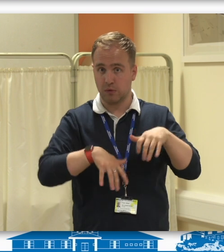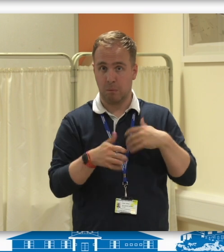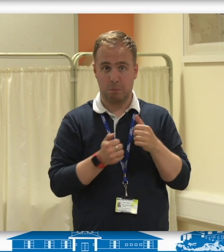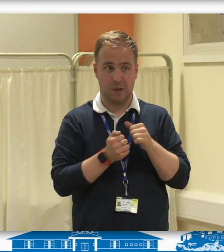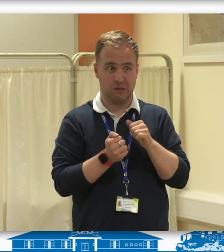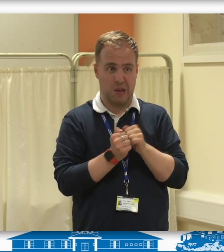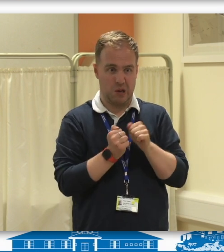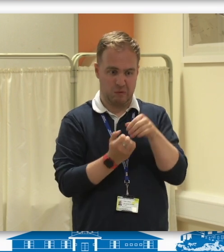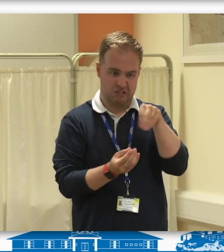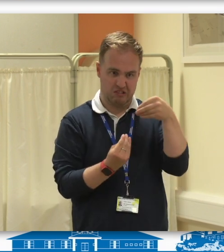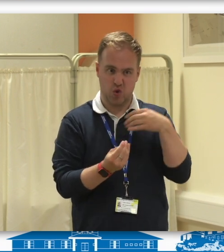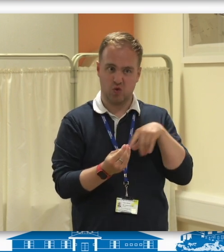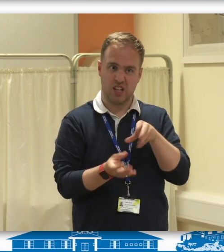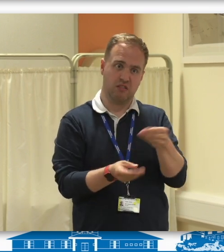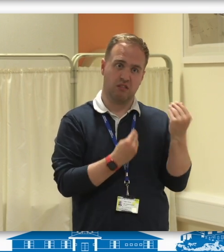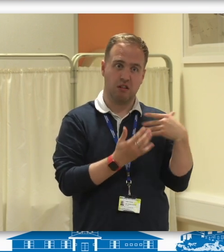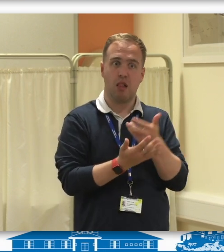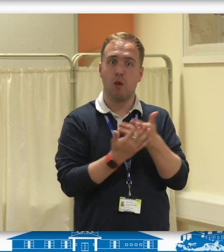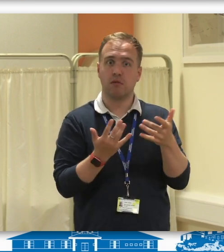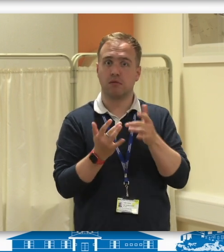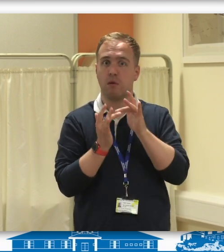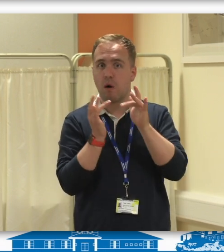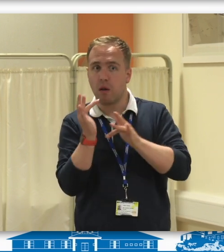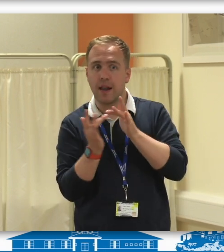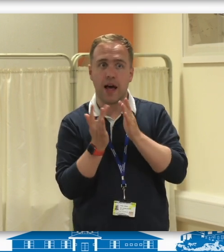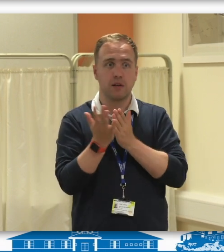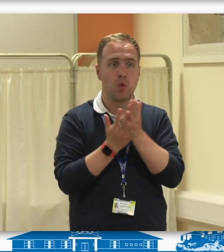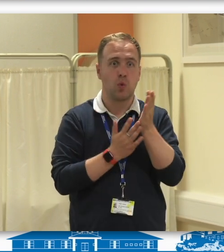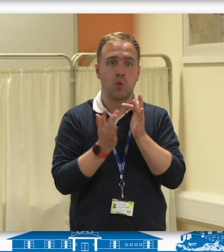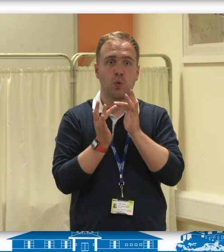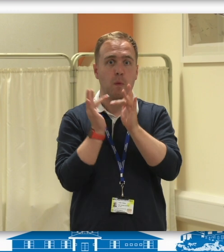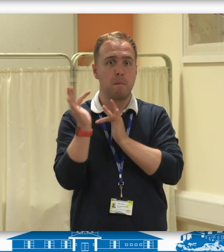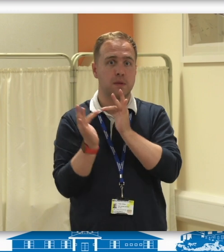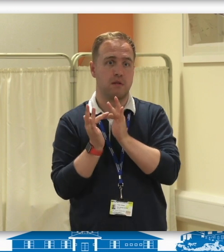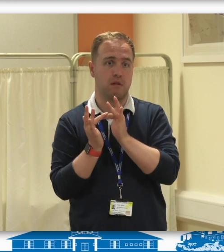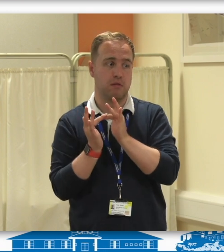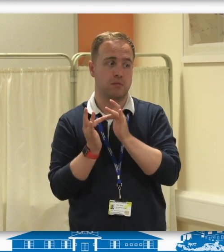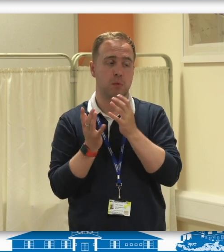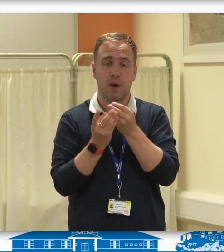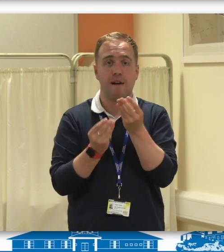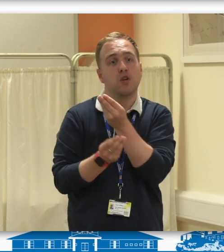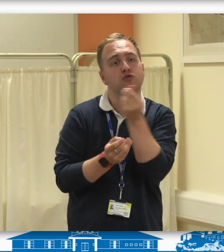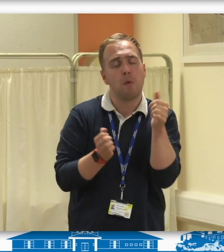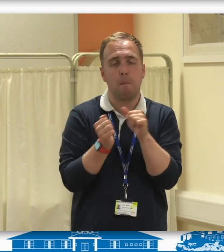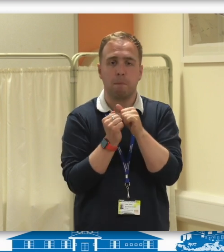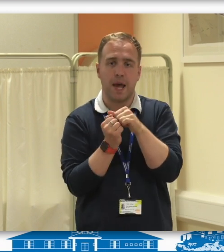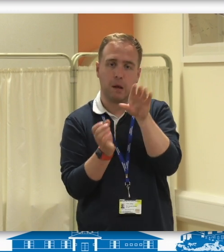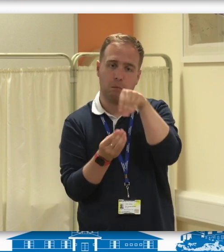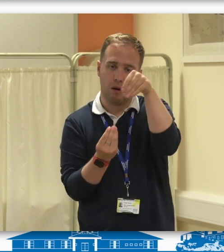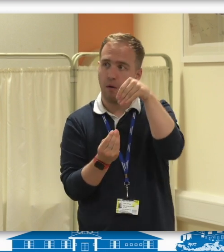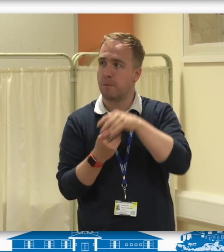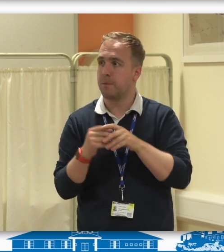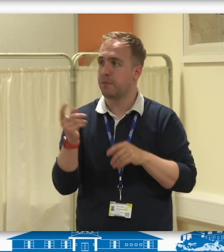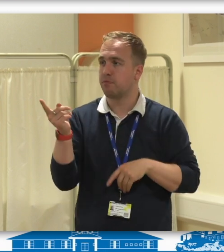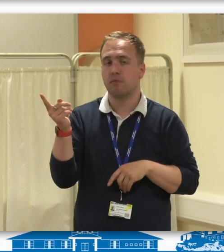that situation. So most of it is online on our website. But we do have some paper versions around. I've just got